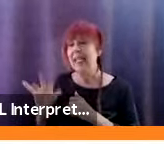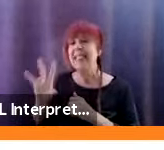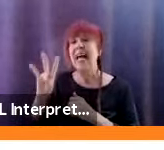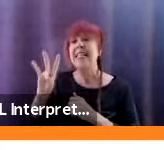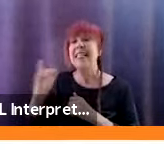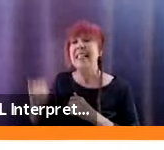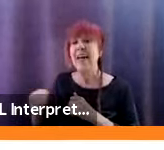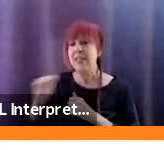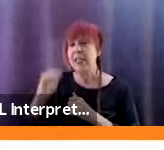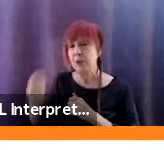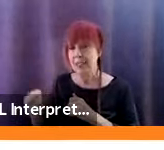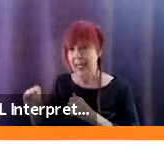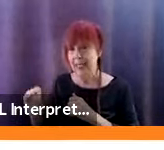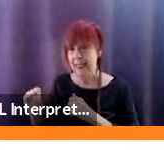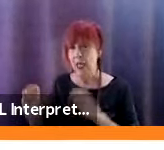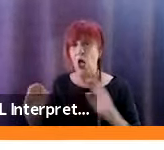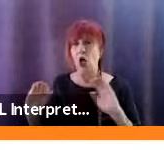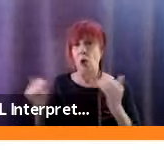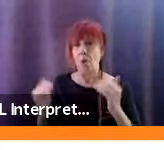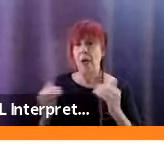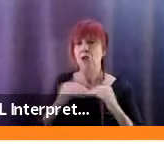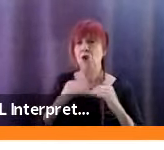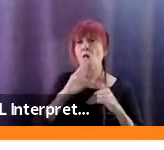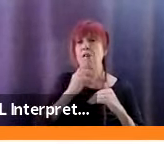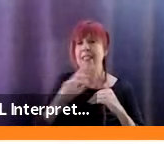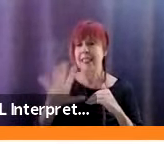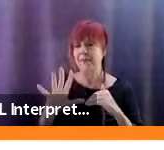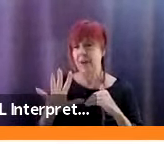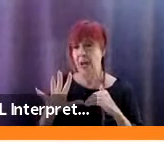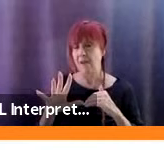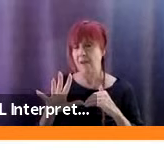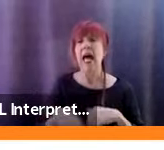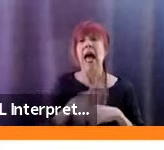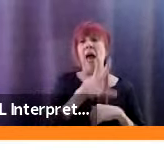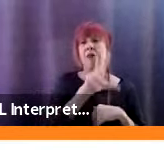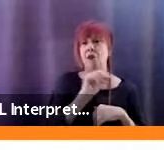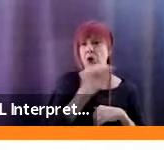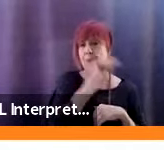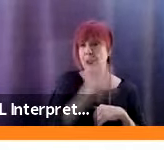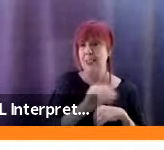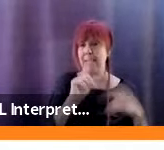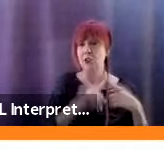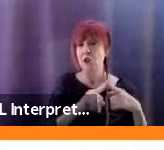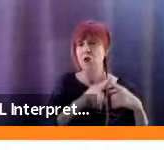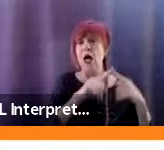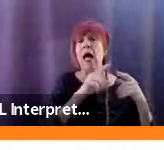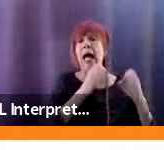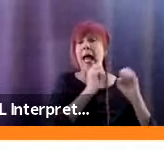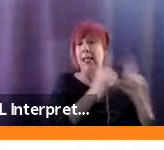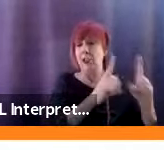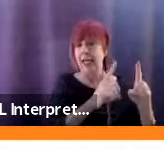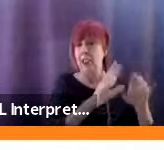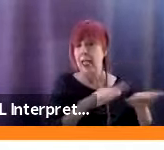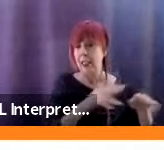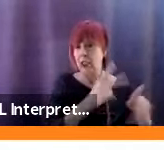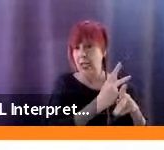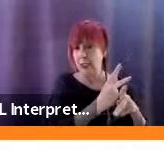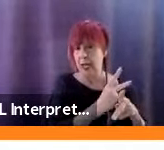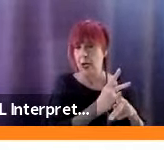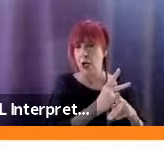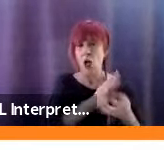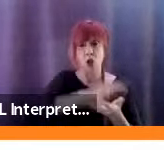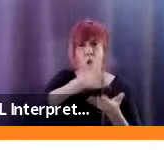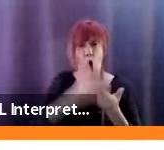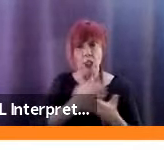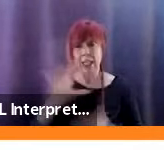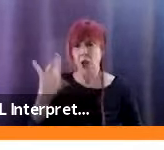over 65 population and 30% towards education and child care. So with 80% of the doses,